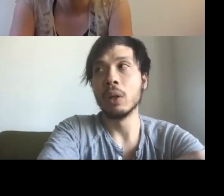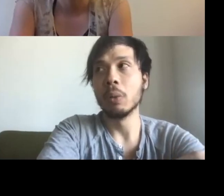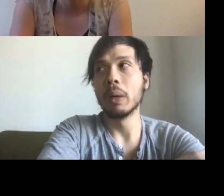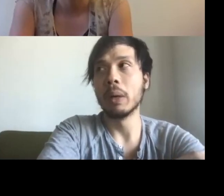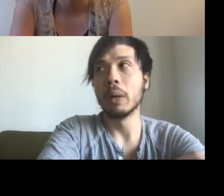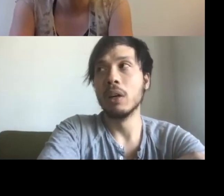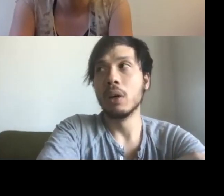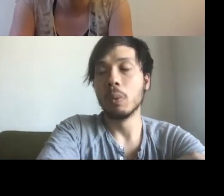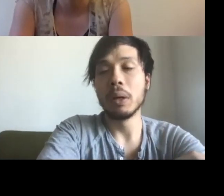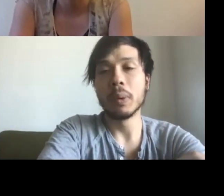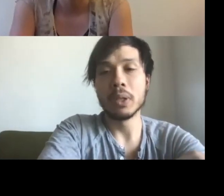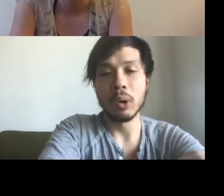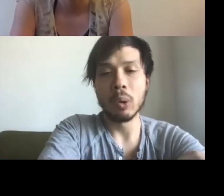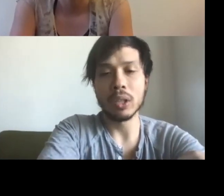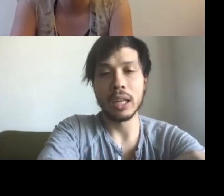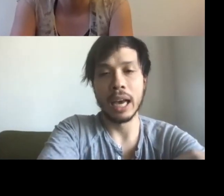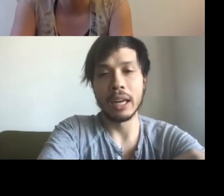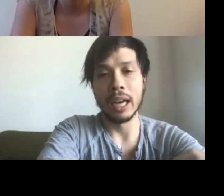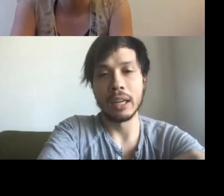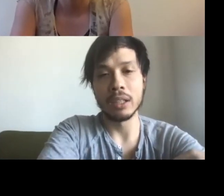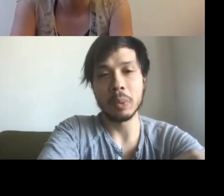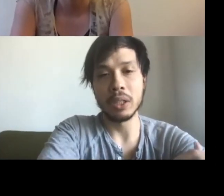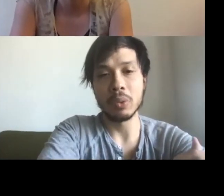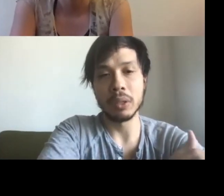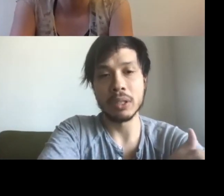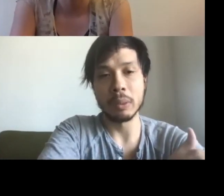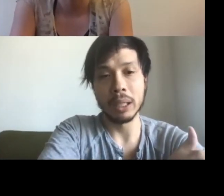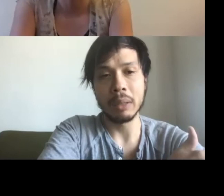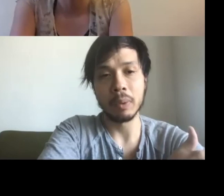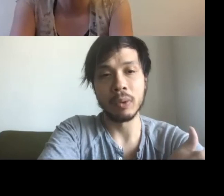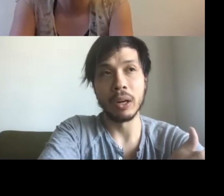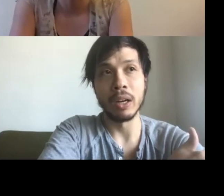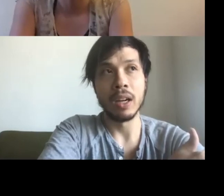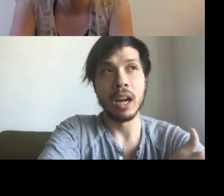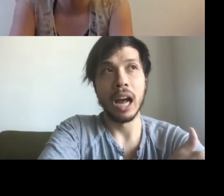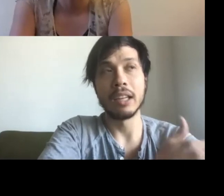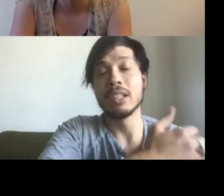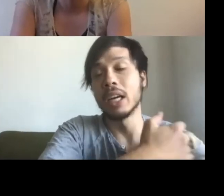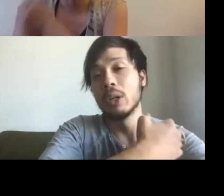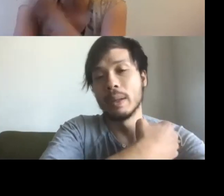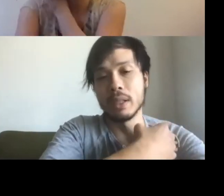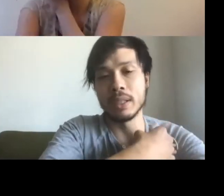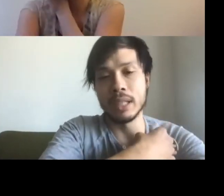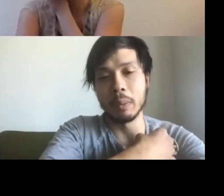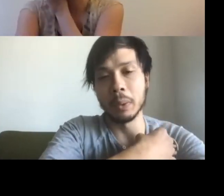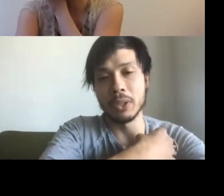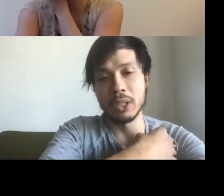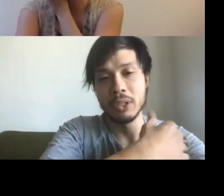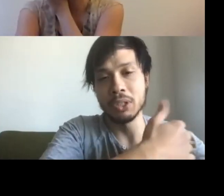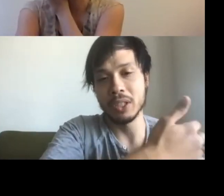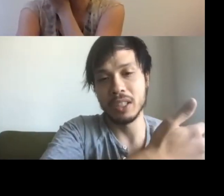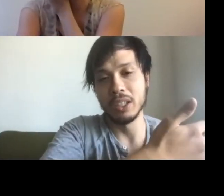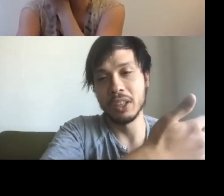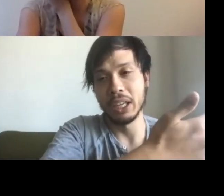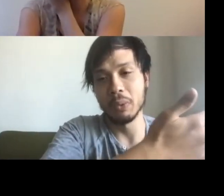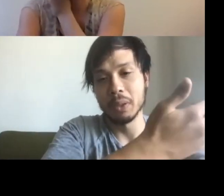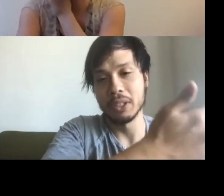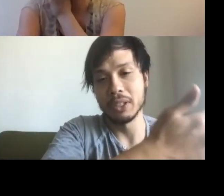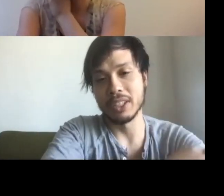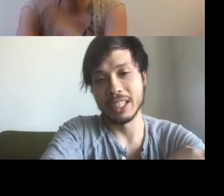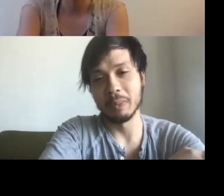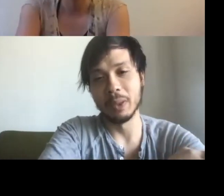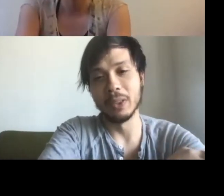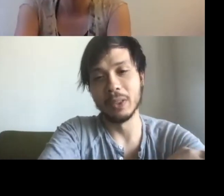we were told that they hadn't had experience with disability before. I can tell you, as a disabled person, the theater wasn't accessible,